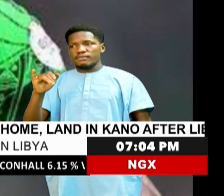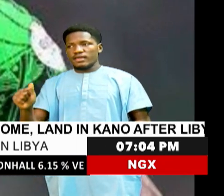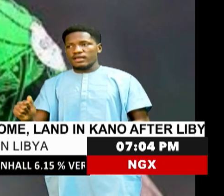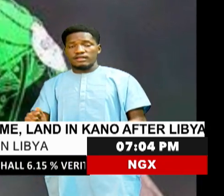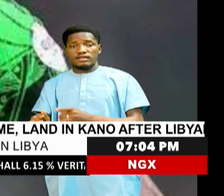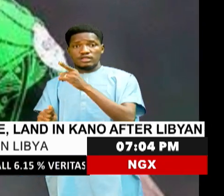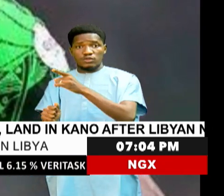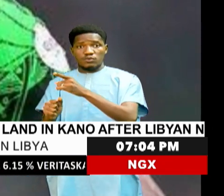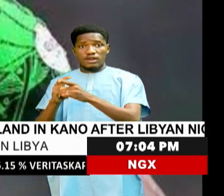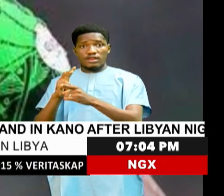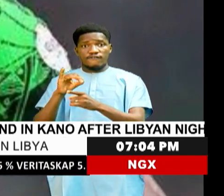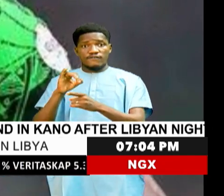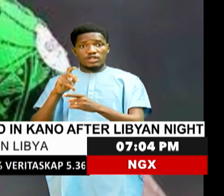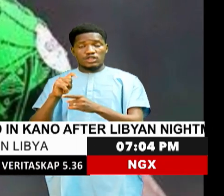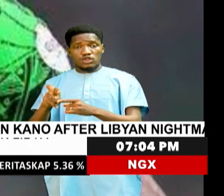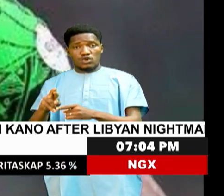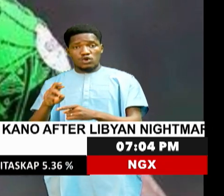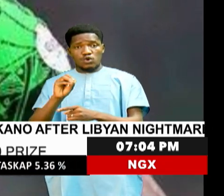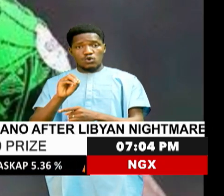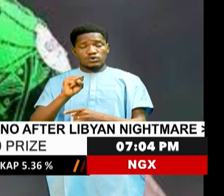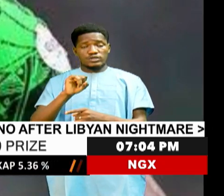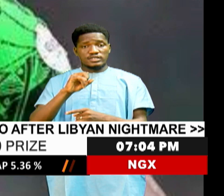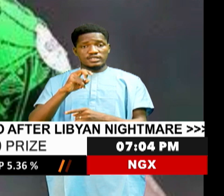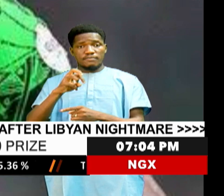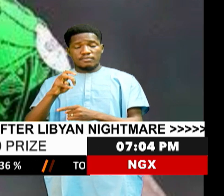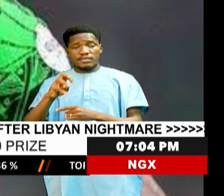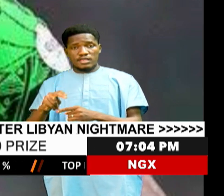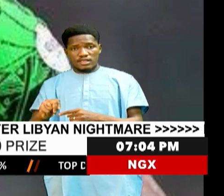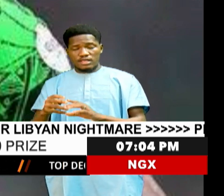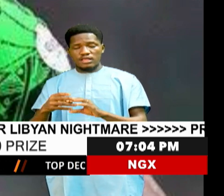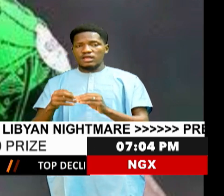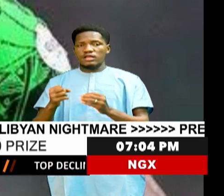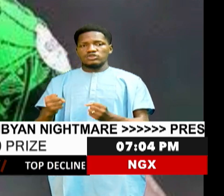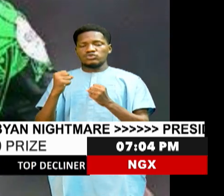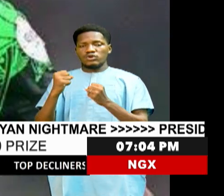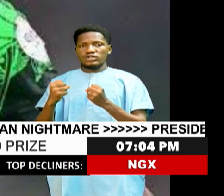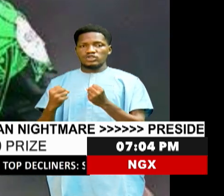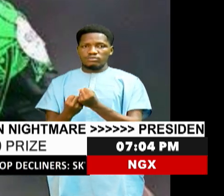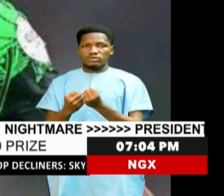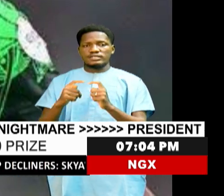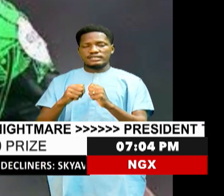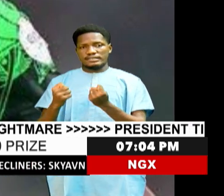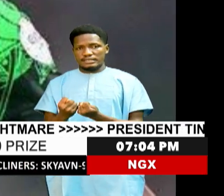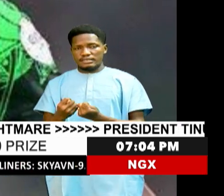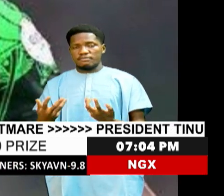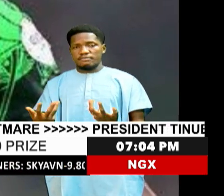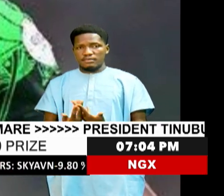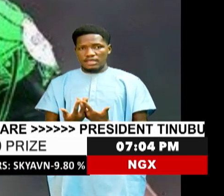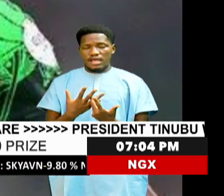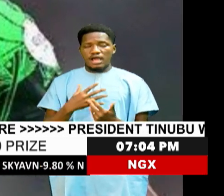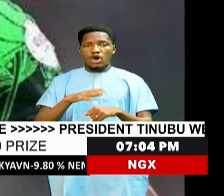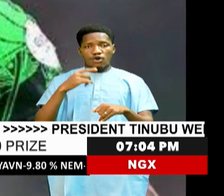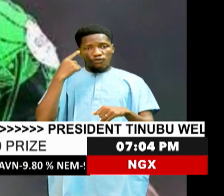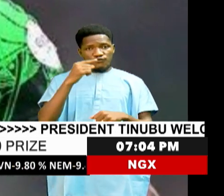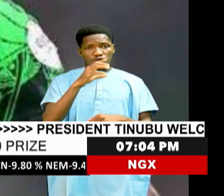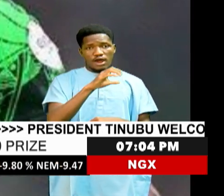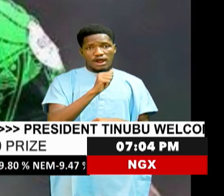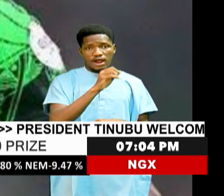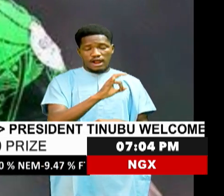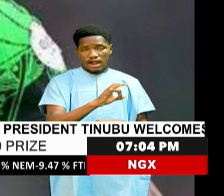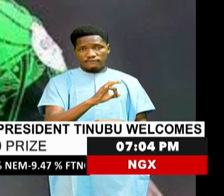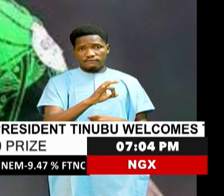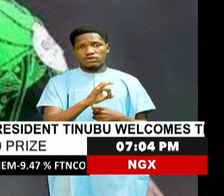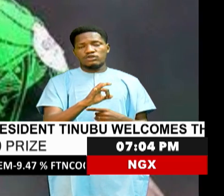Osimhen expressed his strong support for his teammate and called for intervention from the Confederation of African Football, CAF. After the